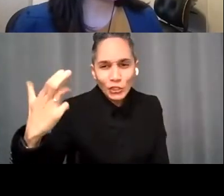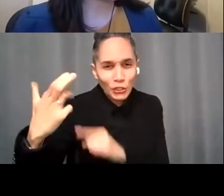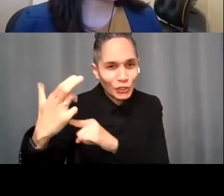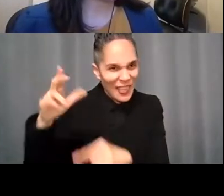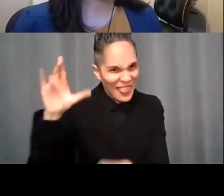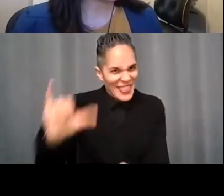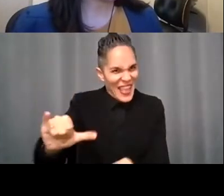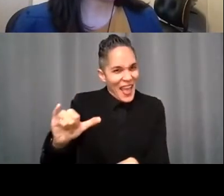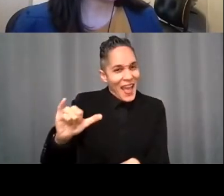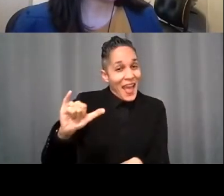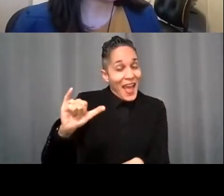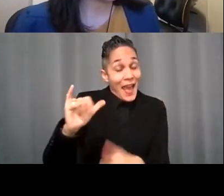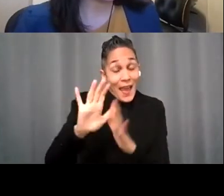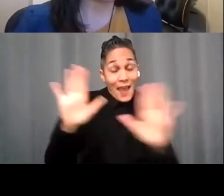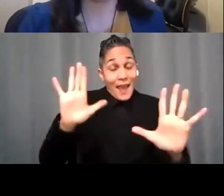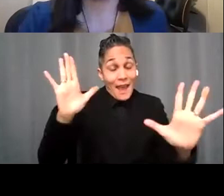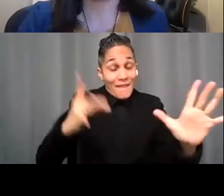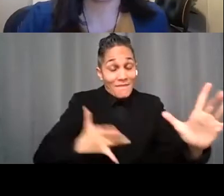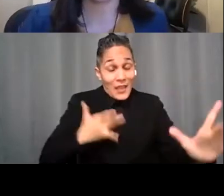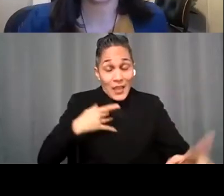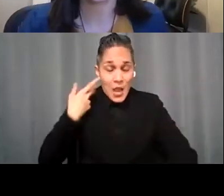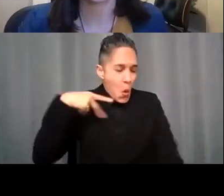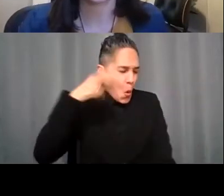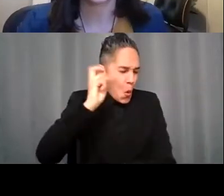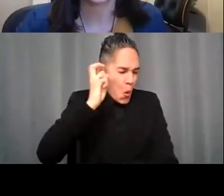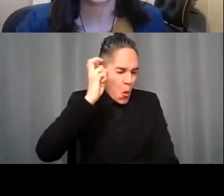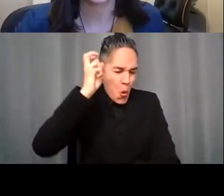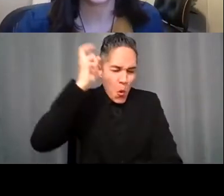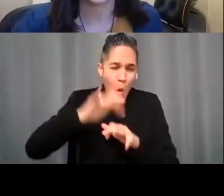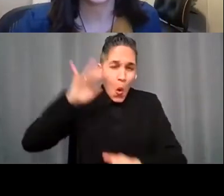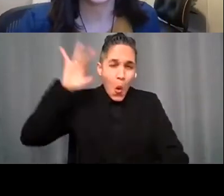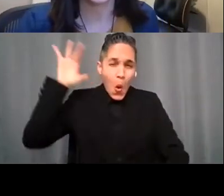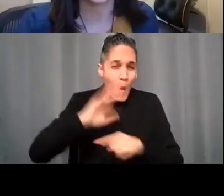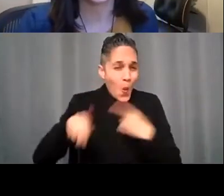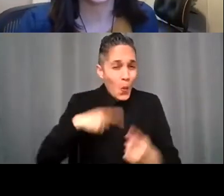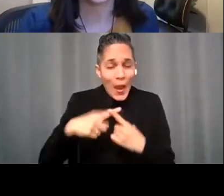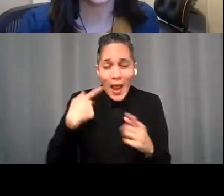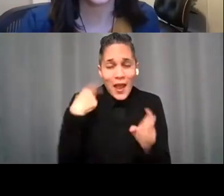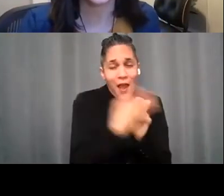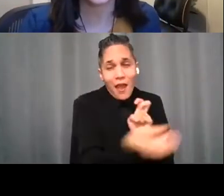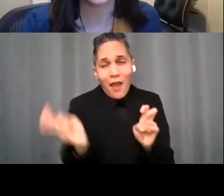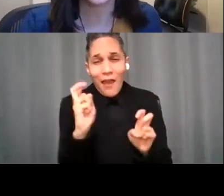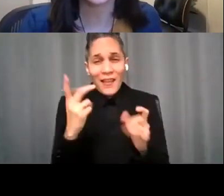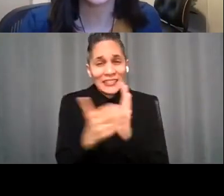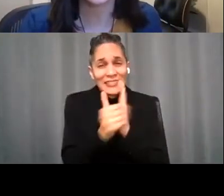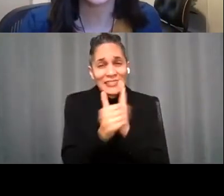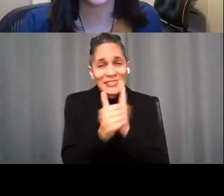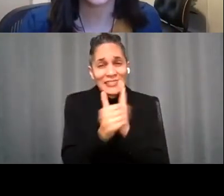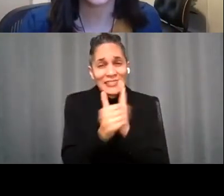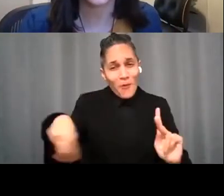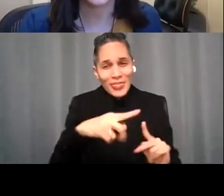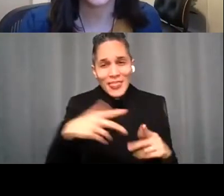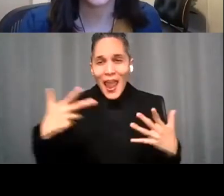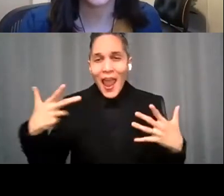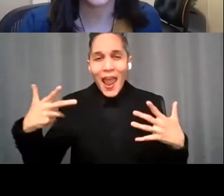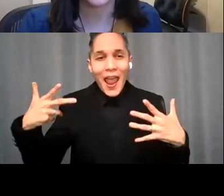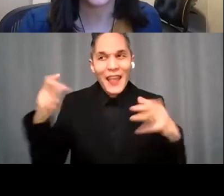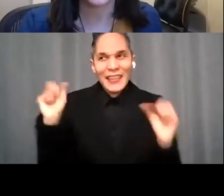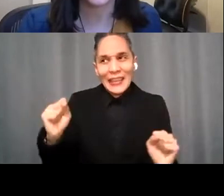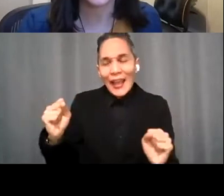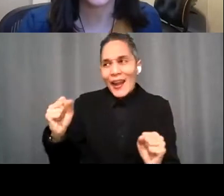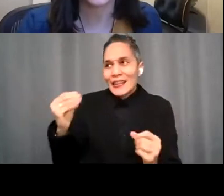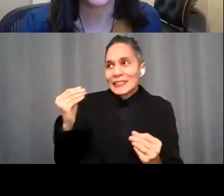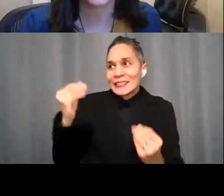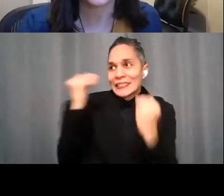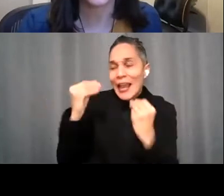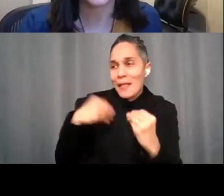say, I get high when I'm in a room with talented people who can tell me